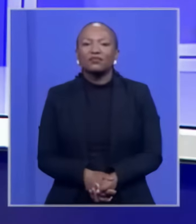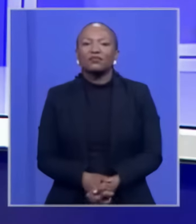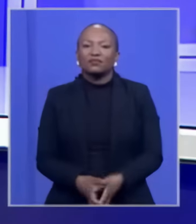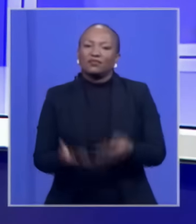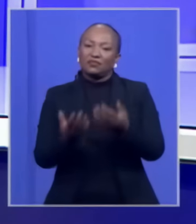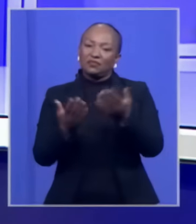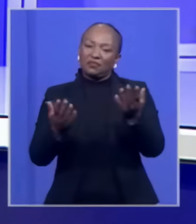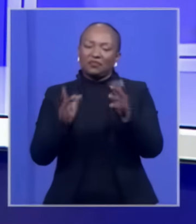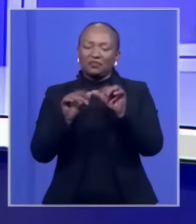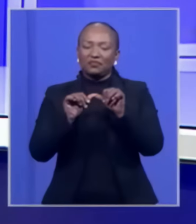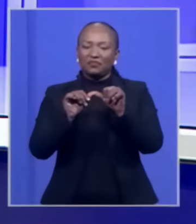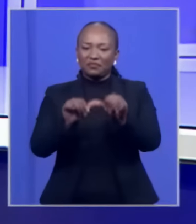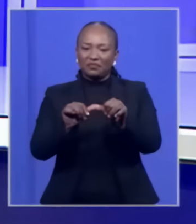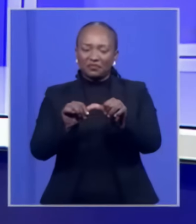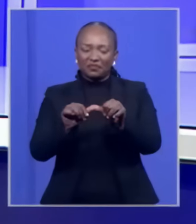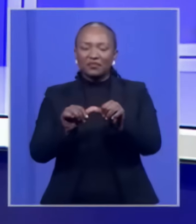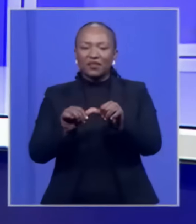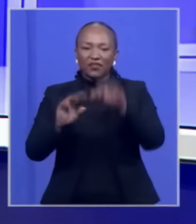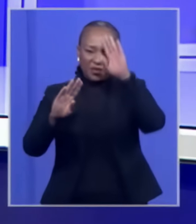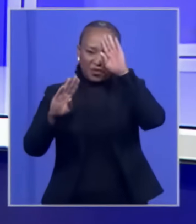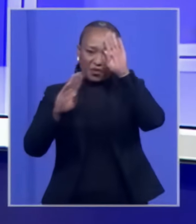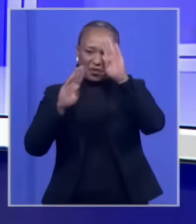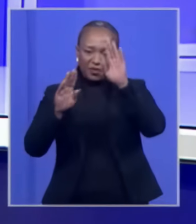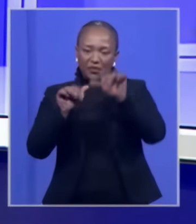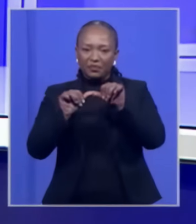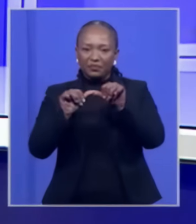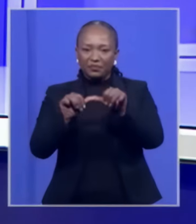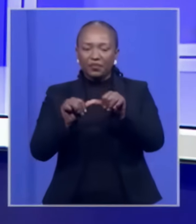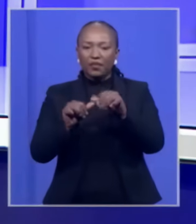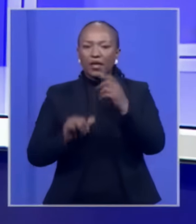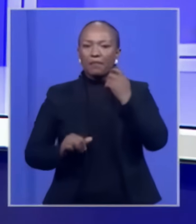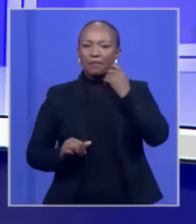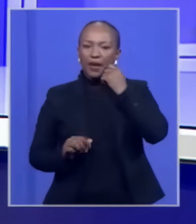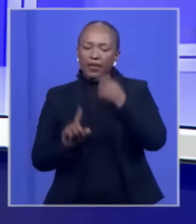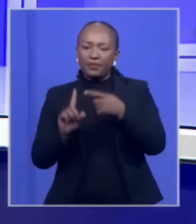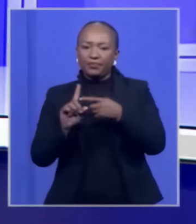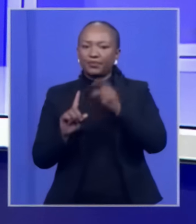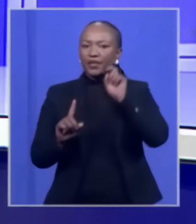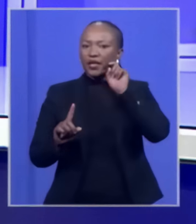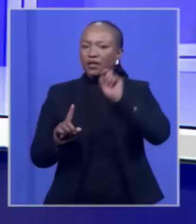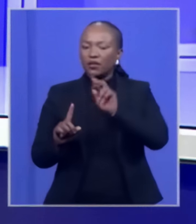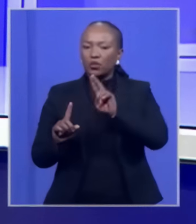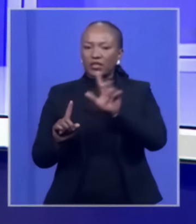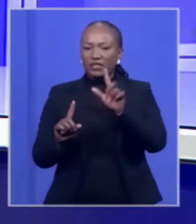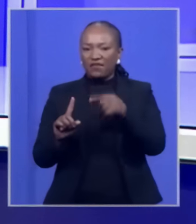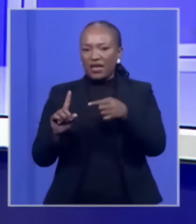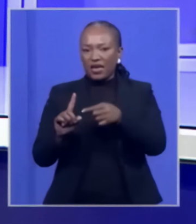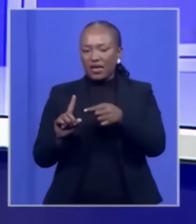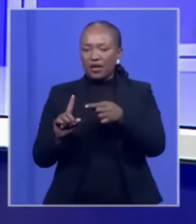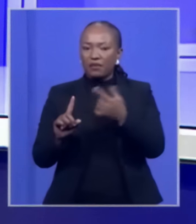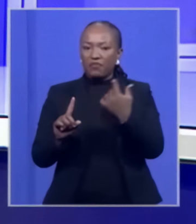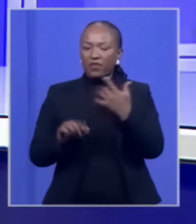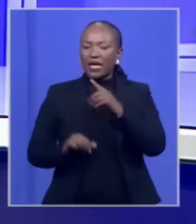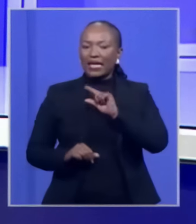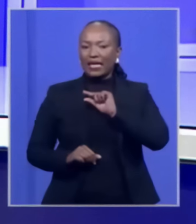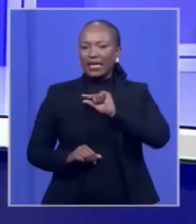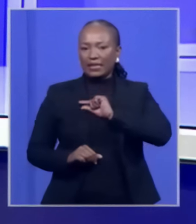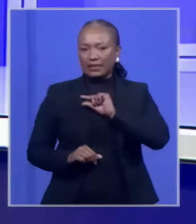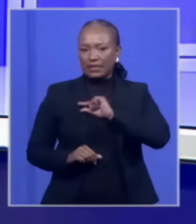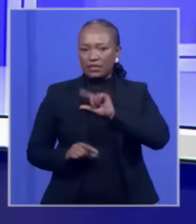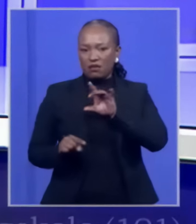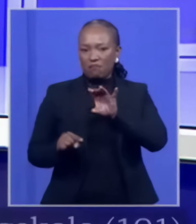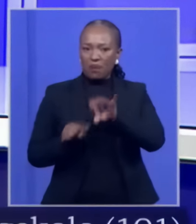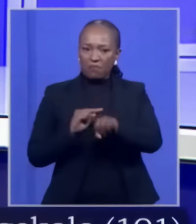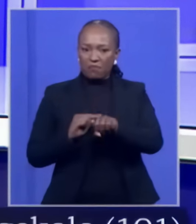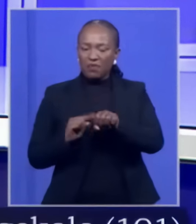Madumega fele re a lotšha re gatela pele ka tšeo di rego monna wa mengwage 27 yo a bonego molato ka go kata mokgekolo wa